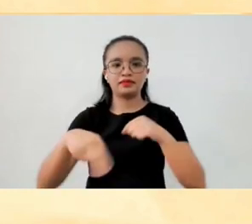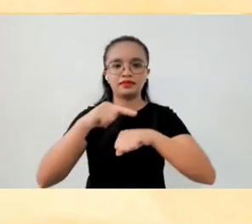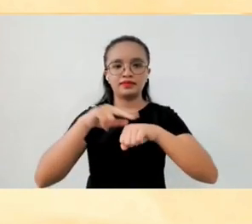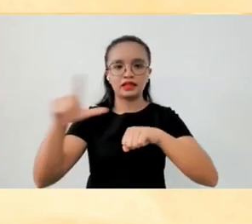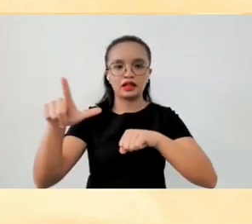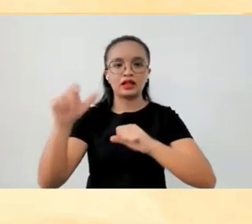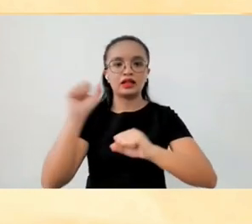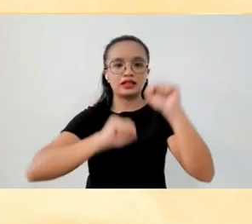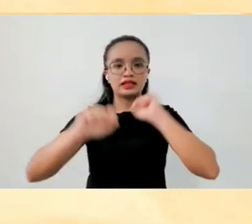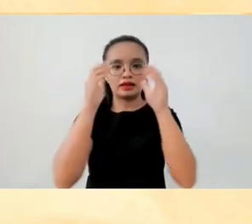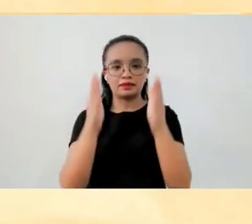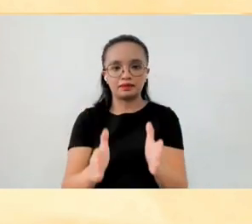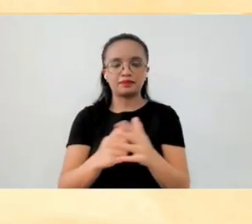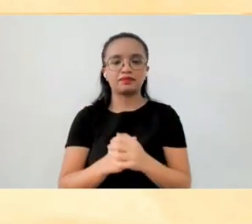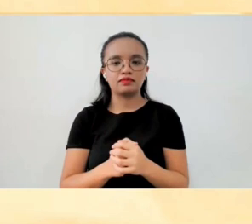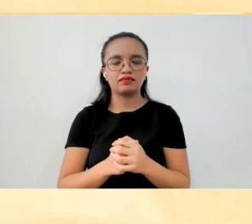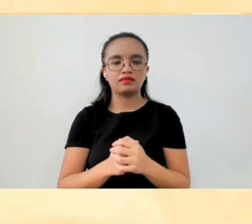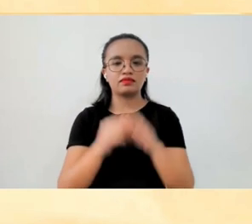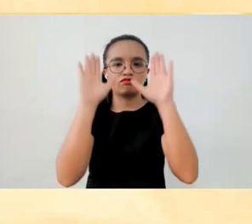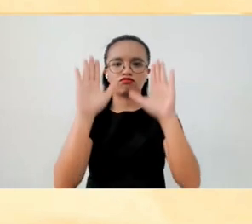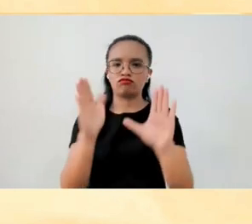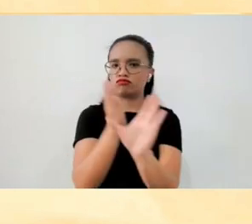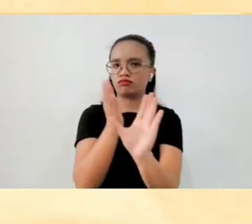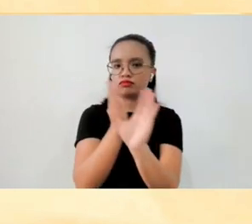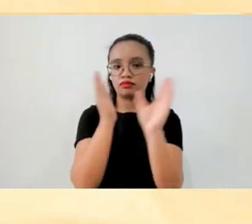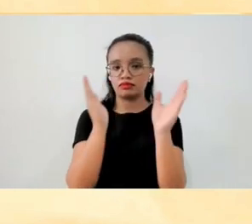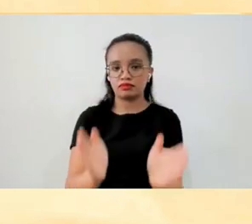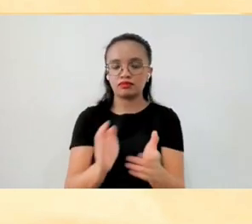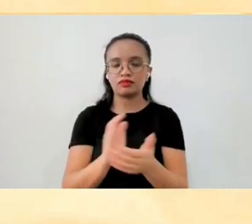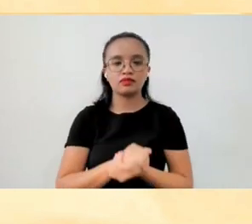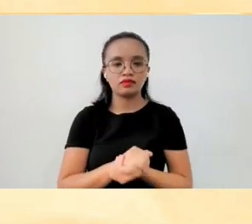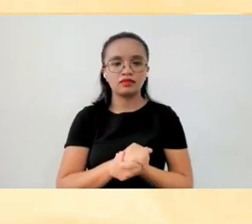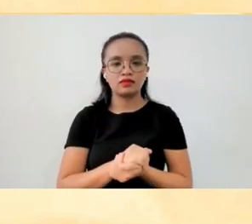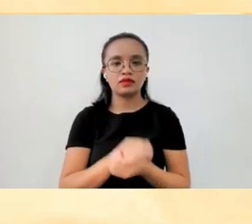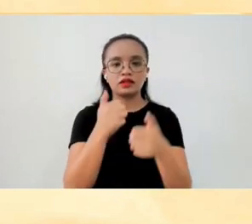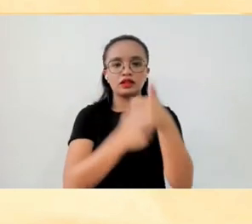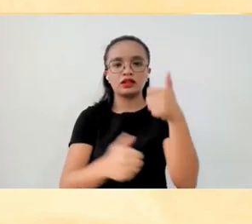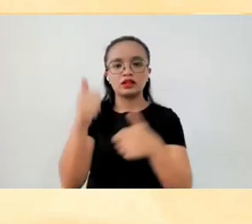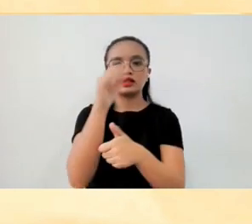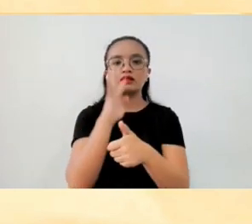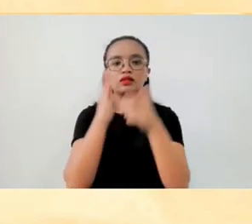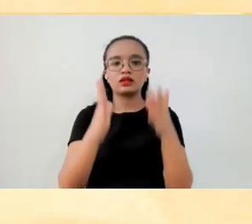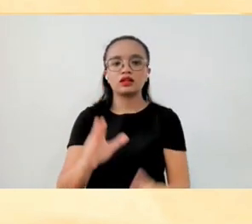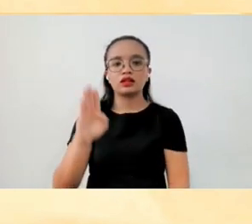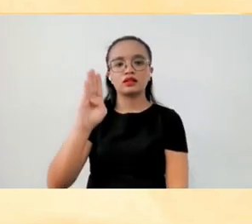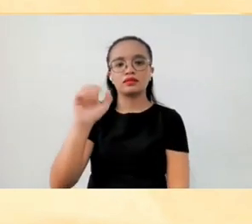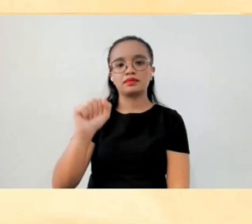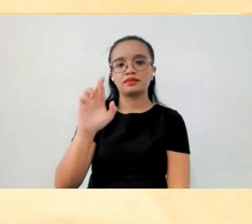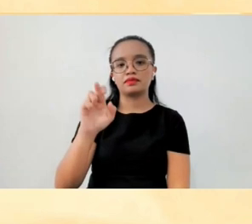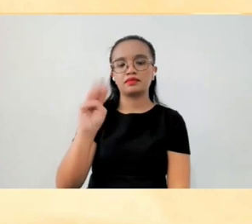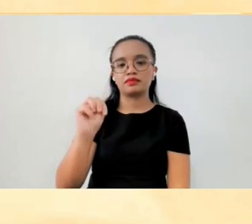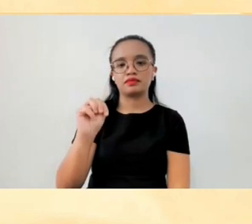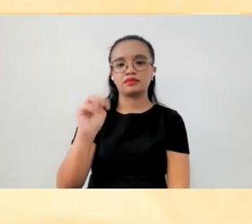scientist, an outstanding psychologist, and the Deputy Speaker of the Bangsamoro Transition